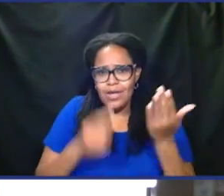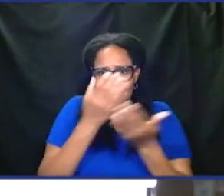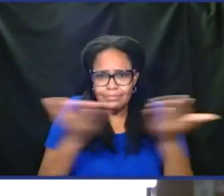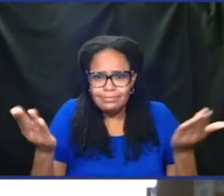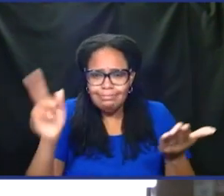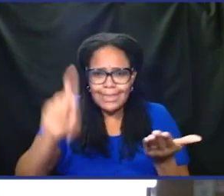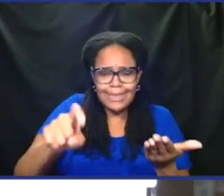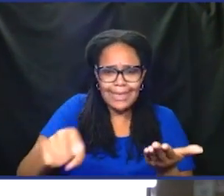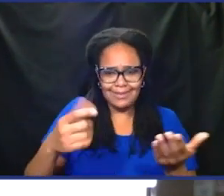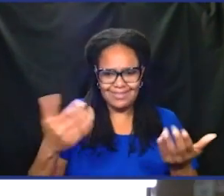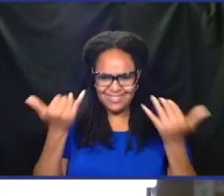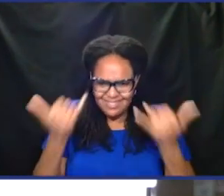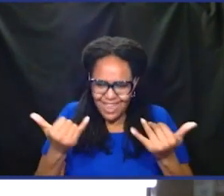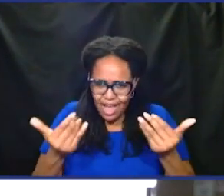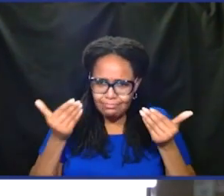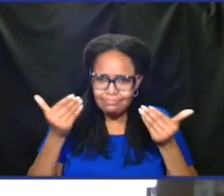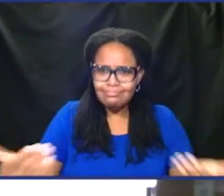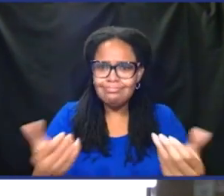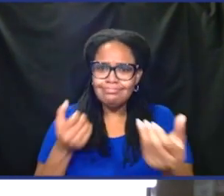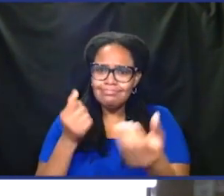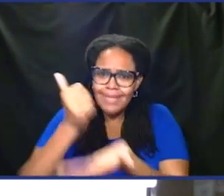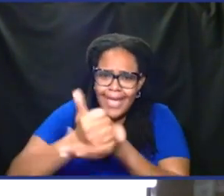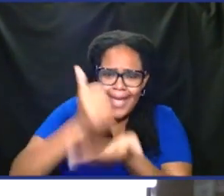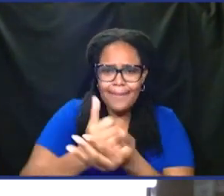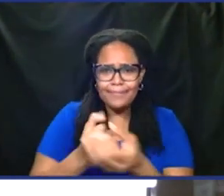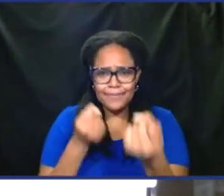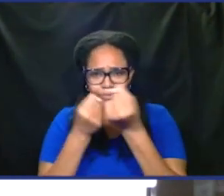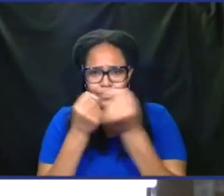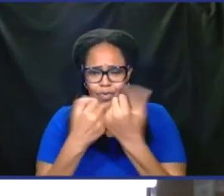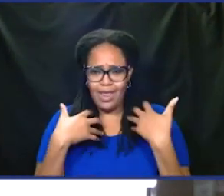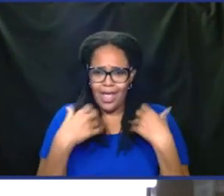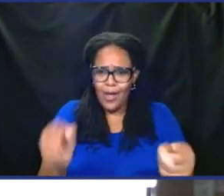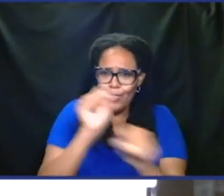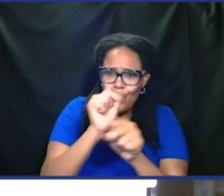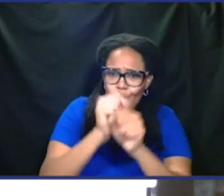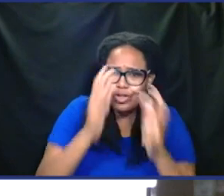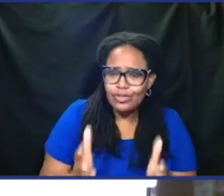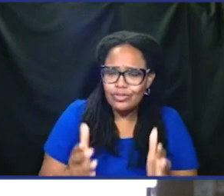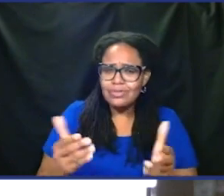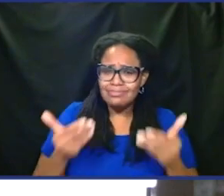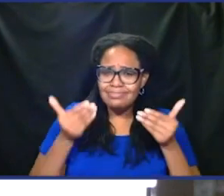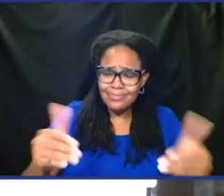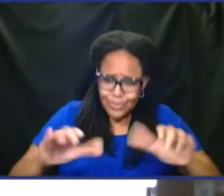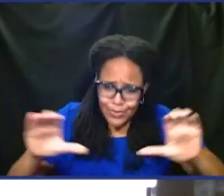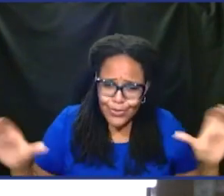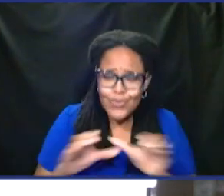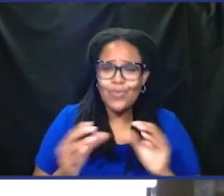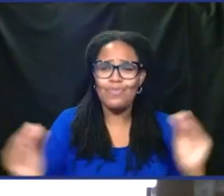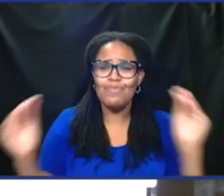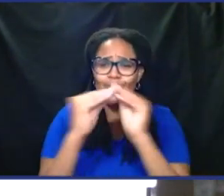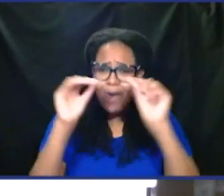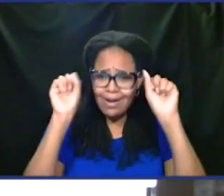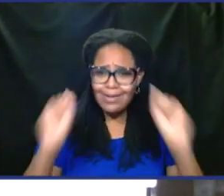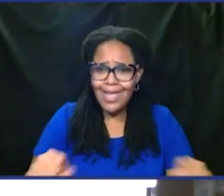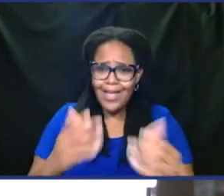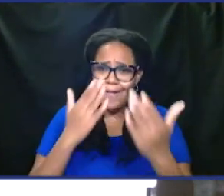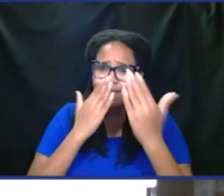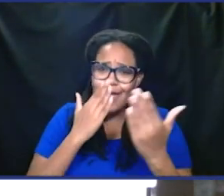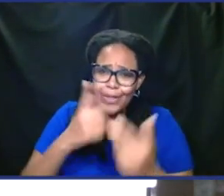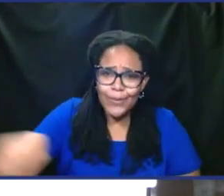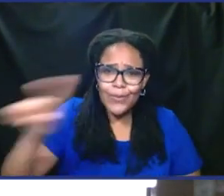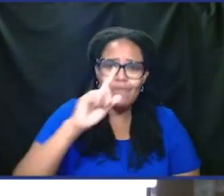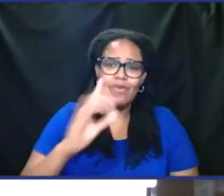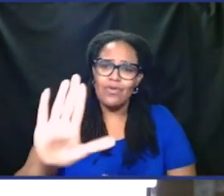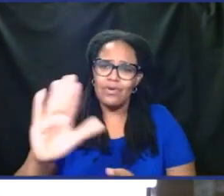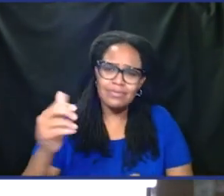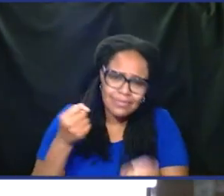support health workers. Let's do more. I thank you for being a health hero, and I urge you to join us and